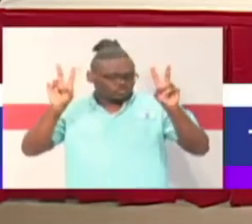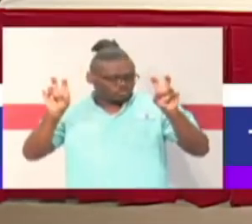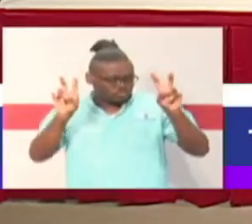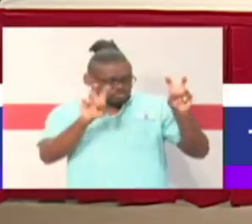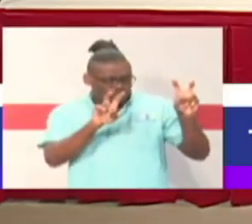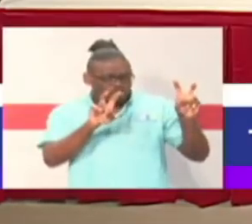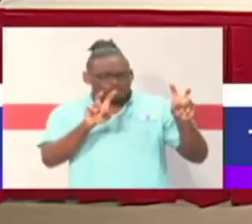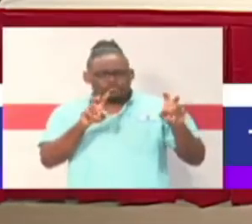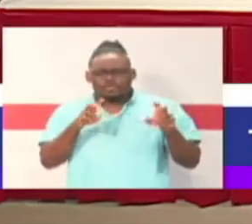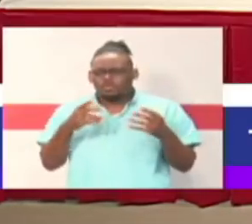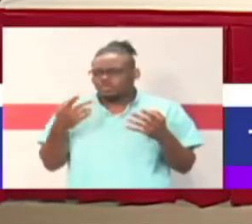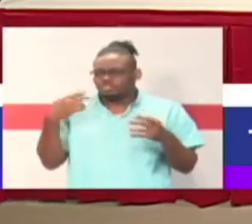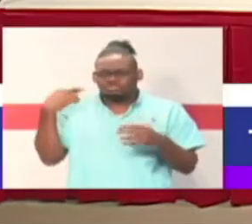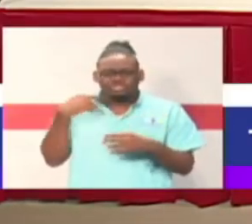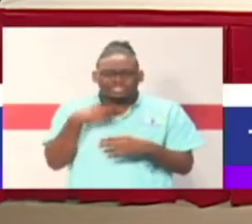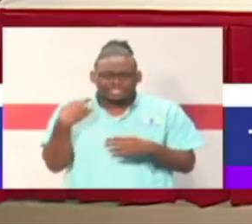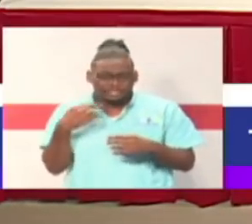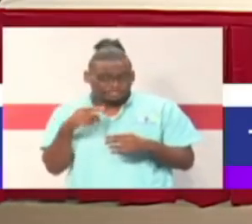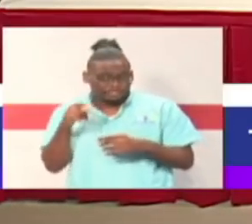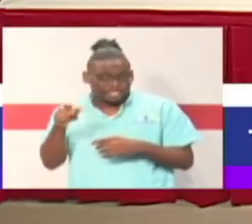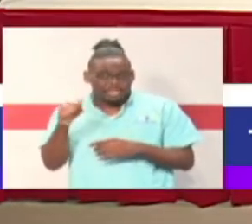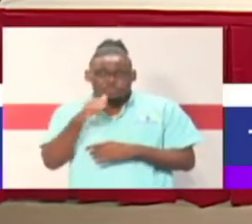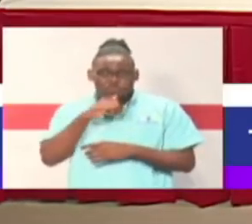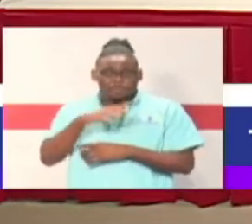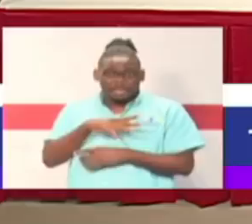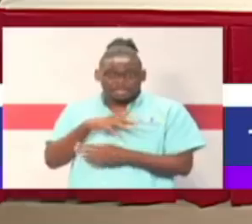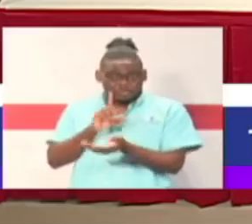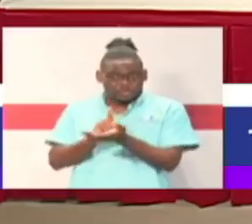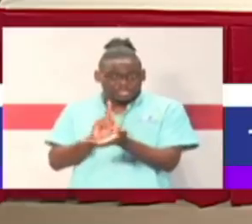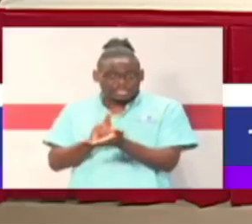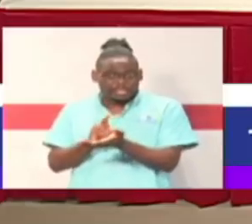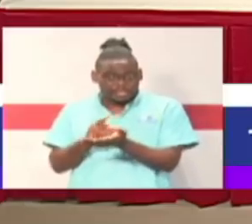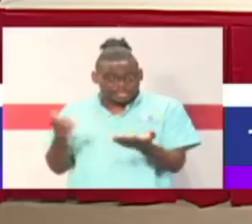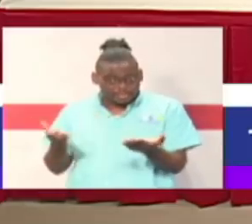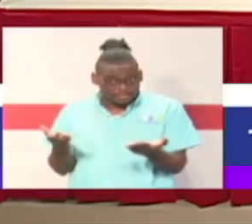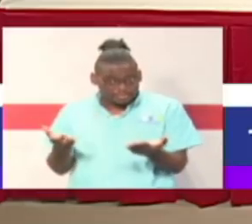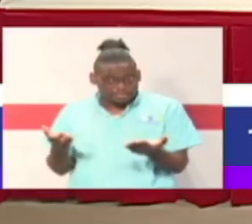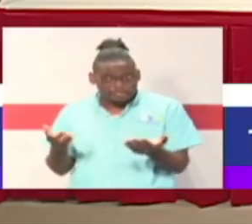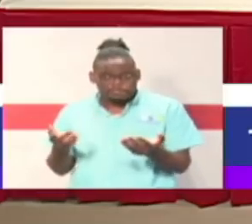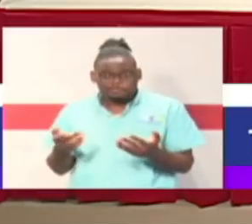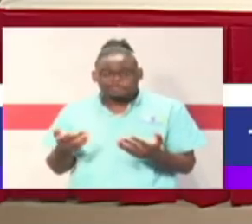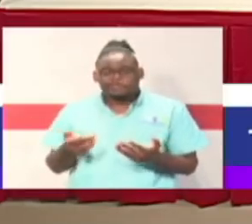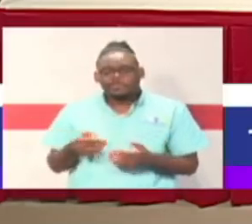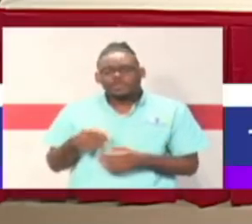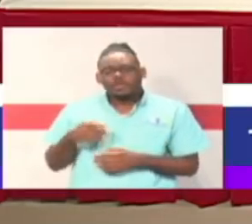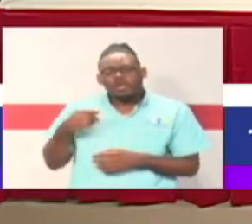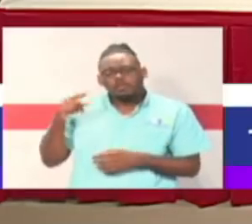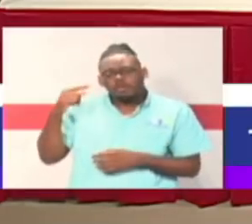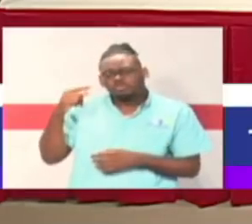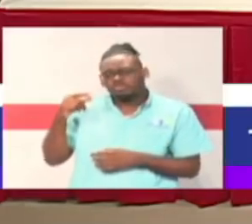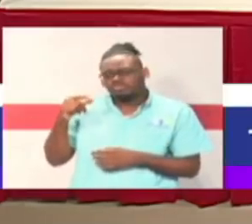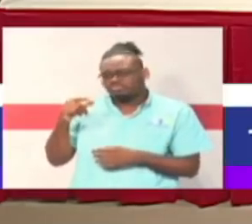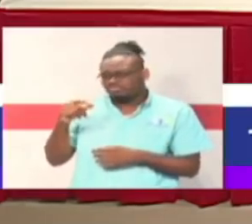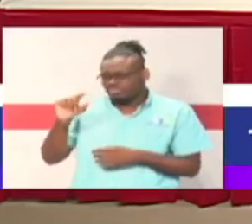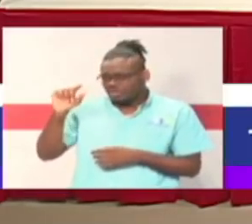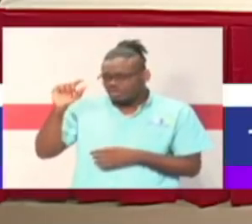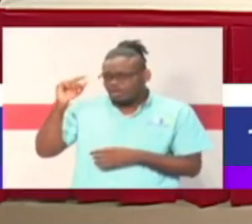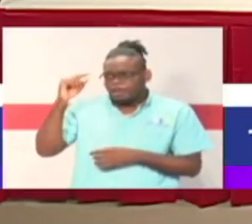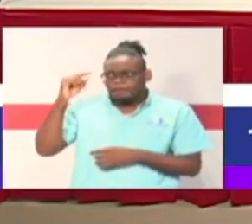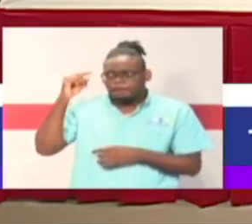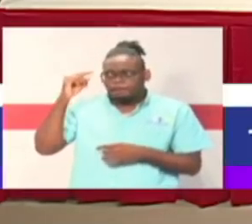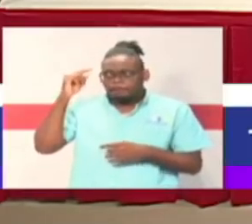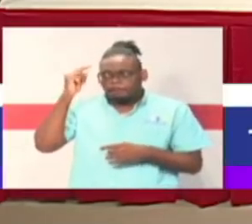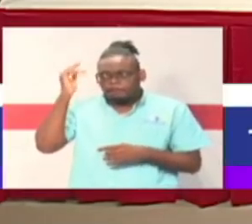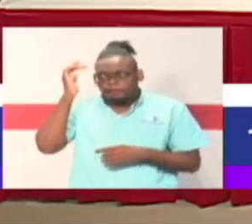she mentioned some of the mental stress that she had awaiting the vaccine. And to get a sense from